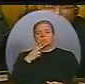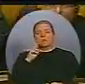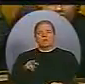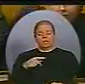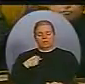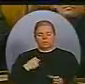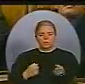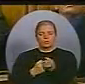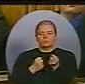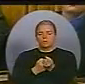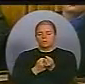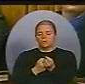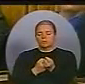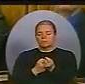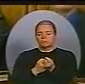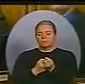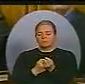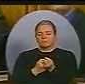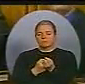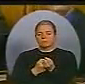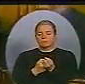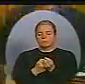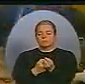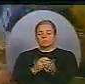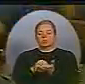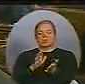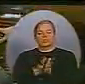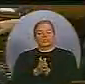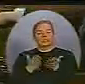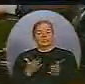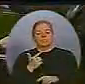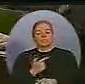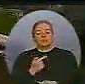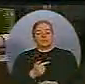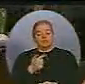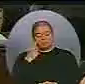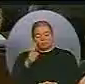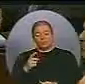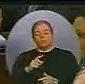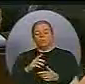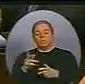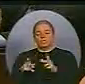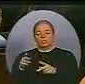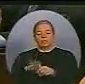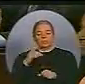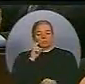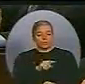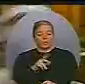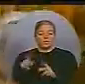Timmins, James Bay constituents can trust him this time? The Honourable Member for Timmins, James